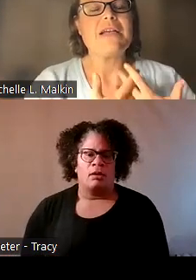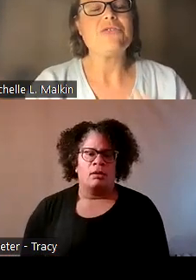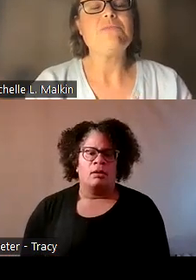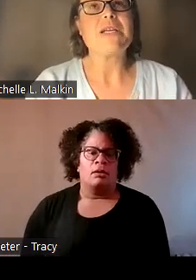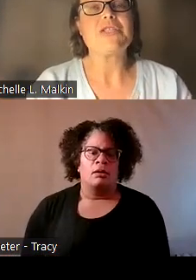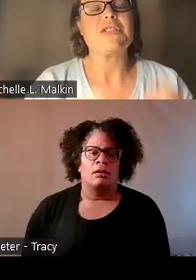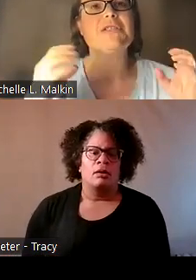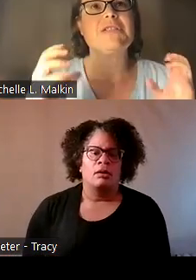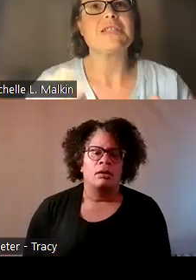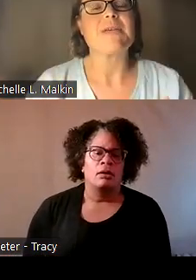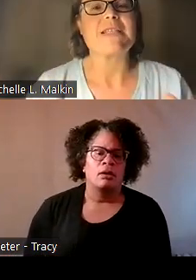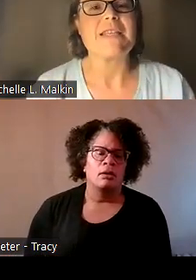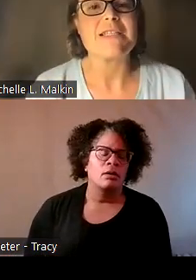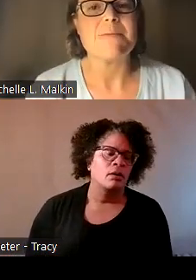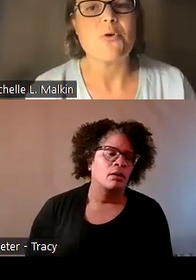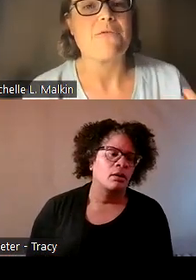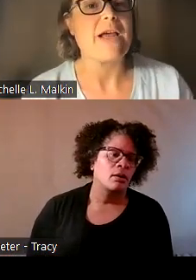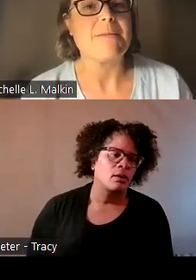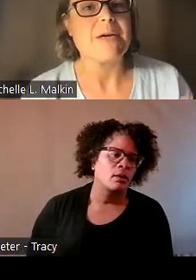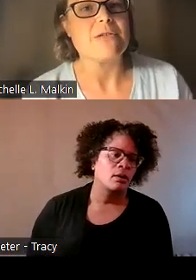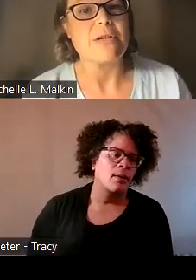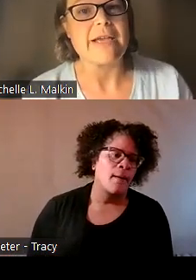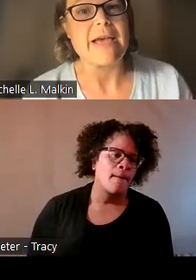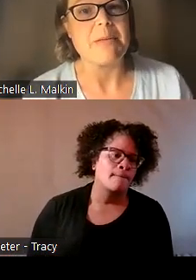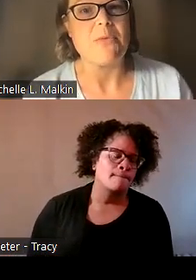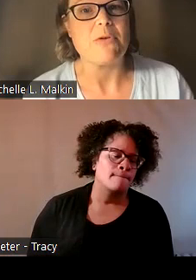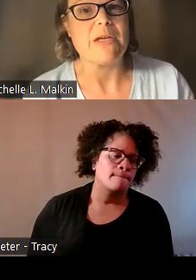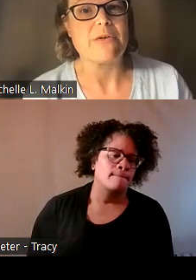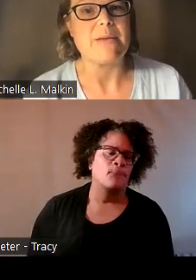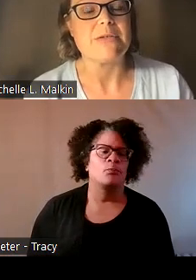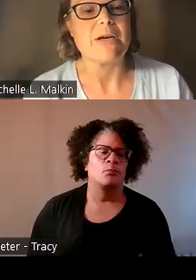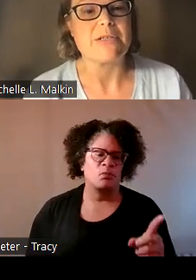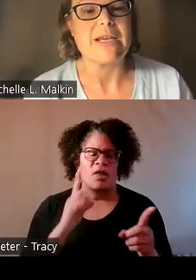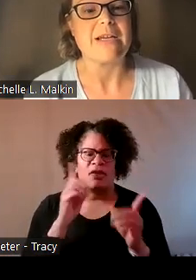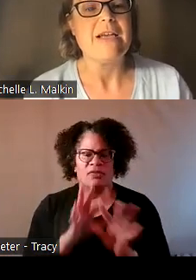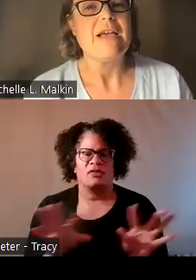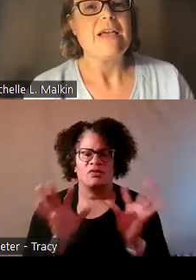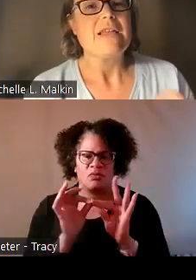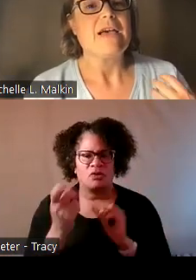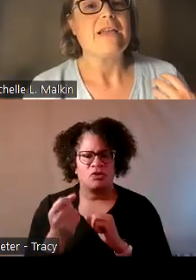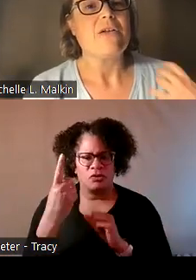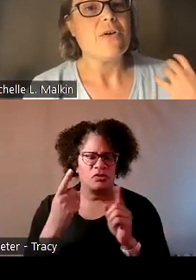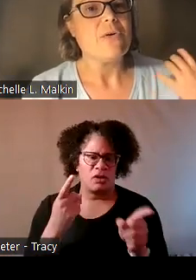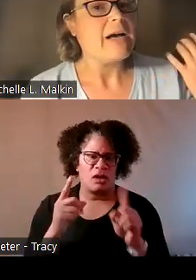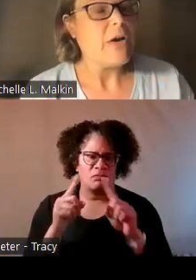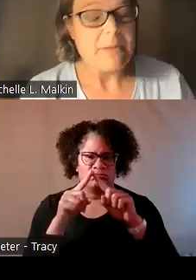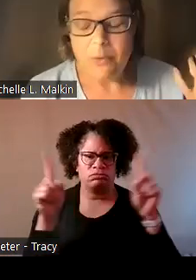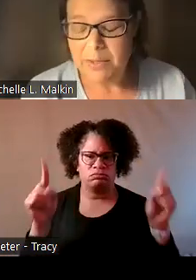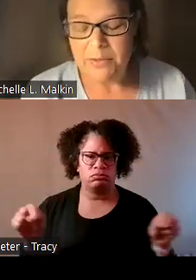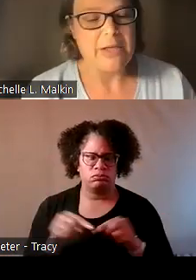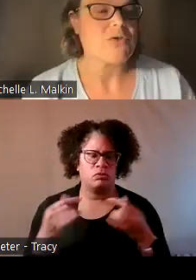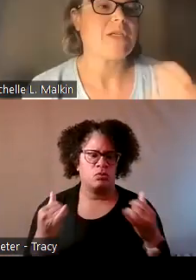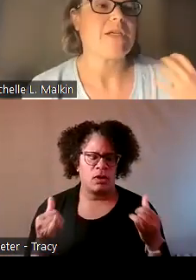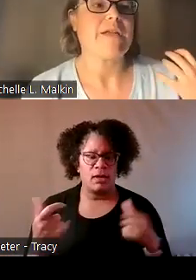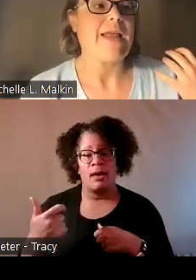However, I do mention this because I think it's important for anybody who's looking at gambling motivated crime to understand that although I am